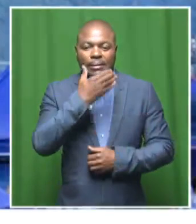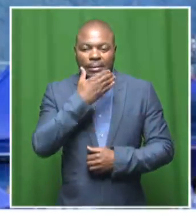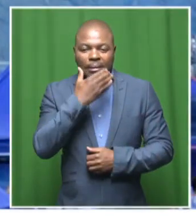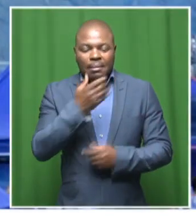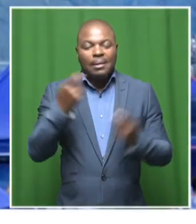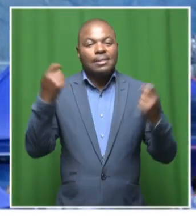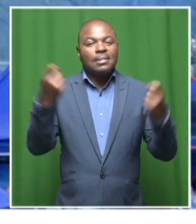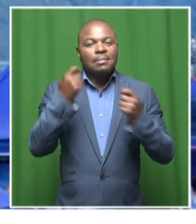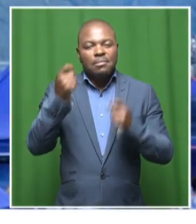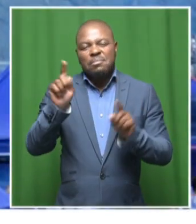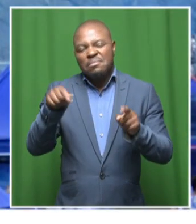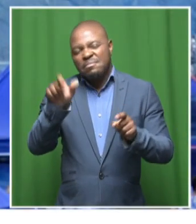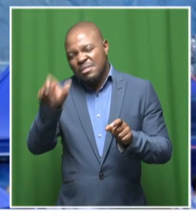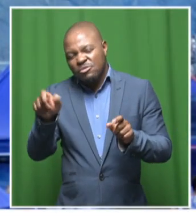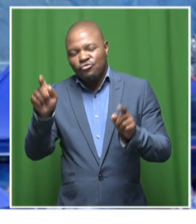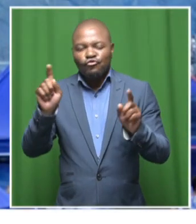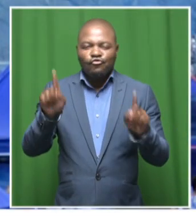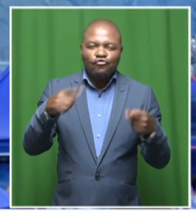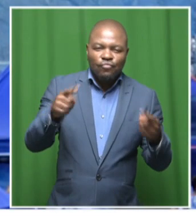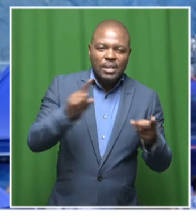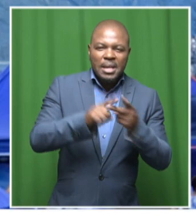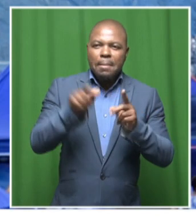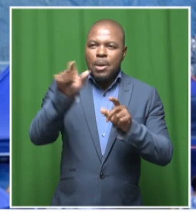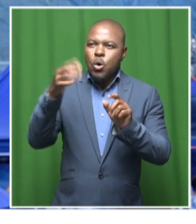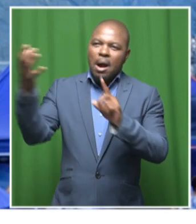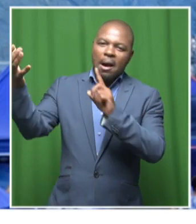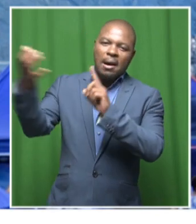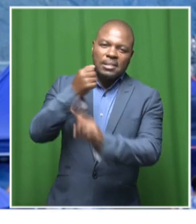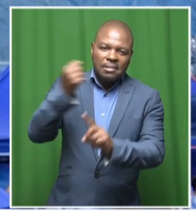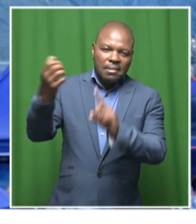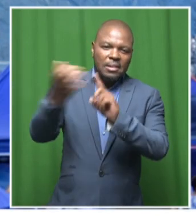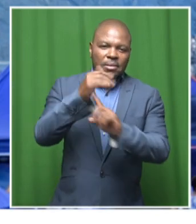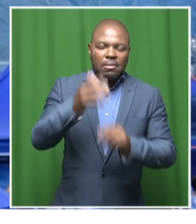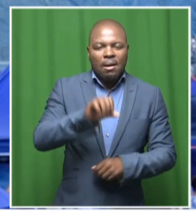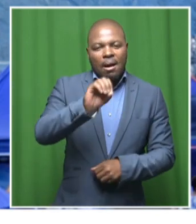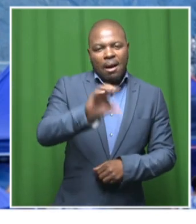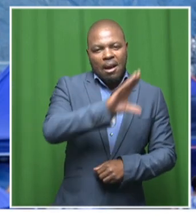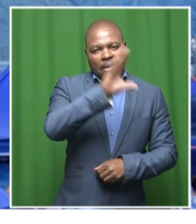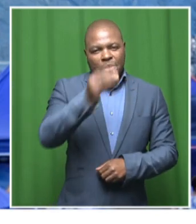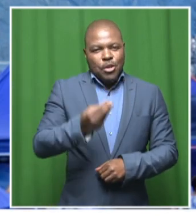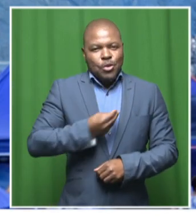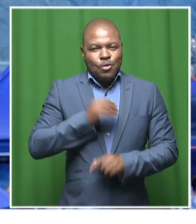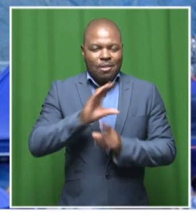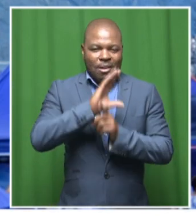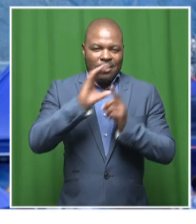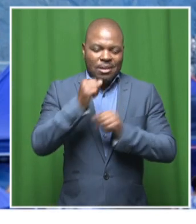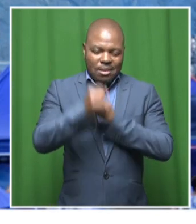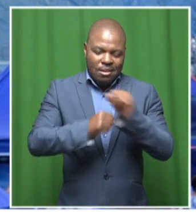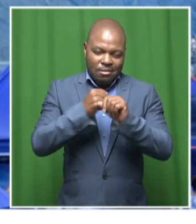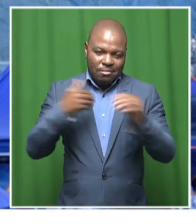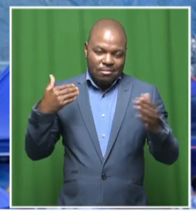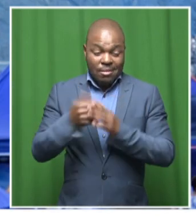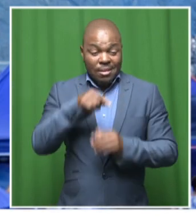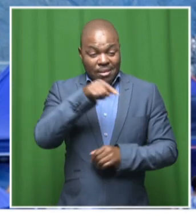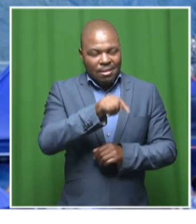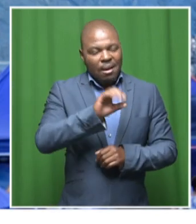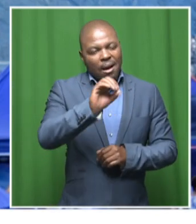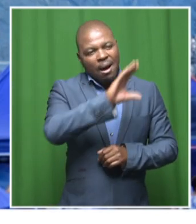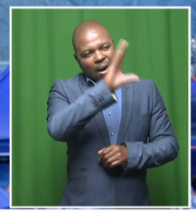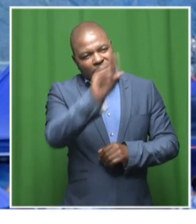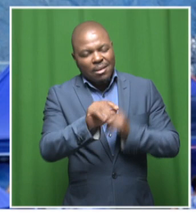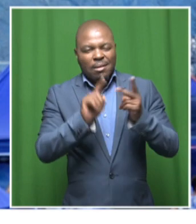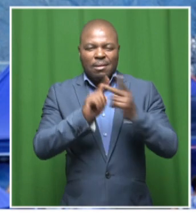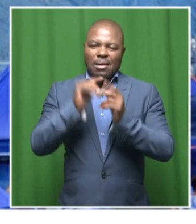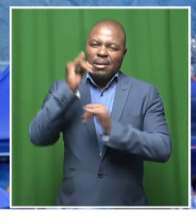celebrating musicians and achievers who have made the most impact on African youth culture throughout the year. The Durban Jazz Festival features African and